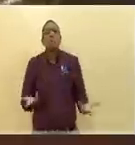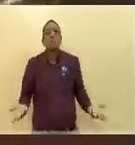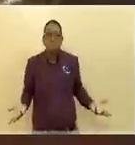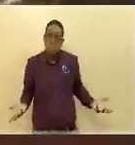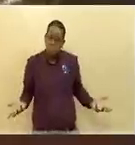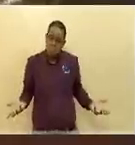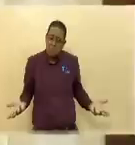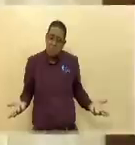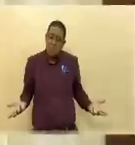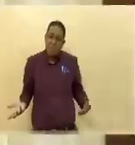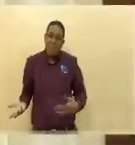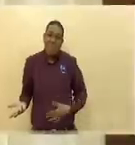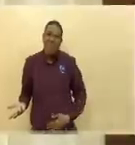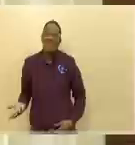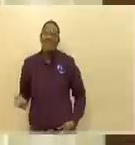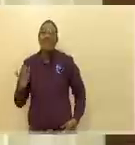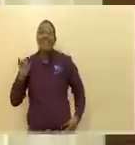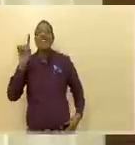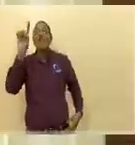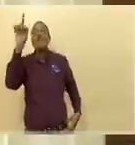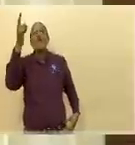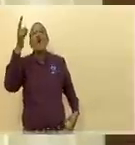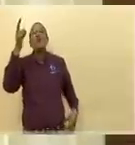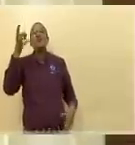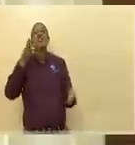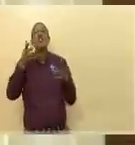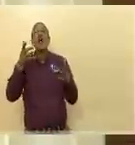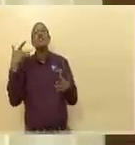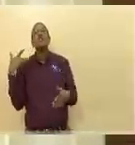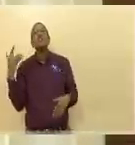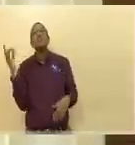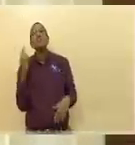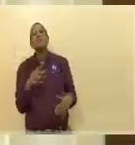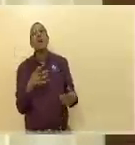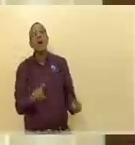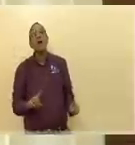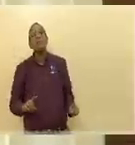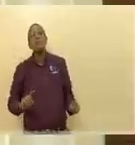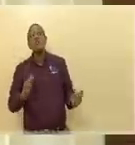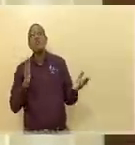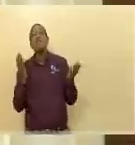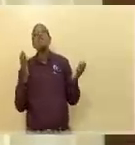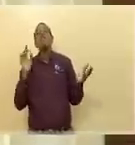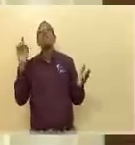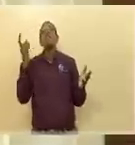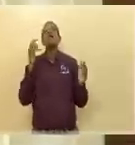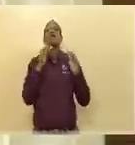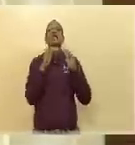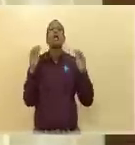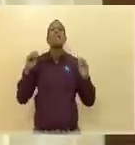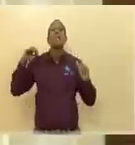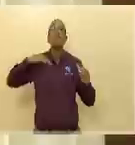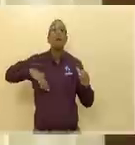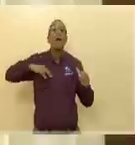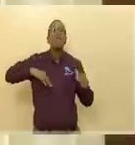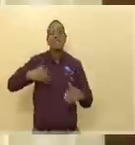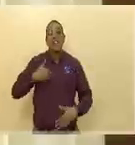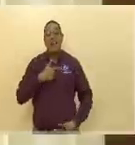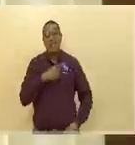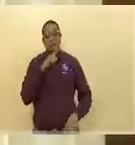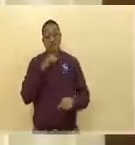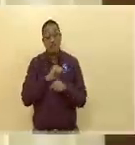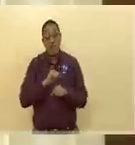know, that's the first order of service, the first level of benefit of having that